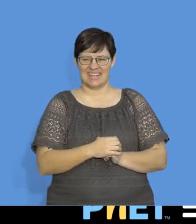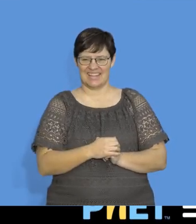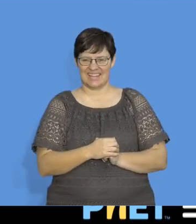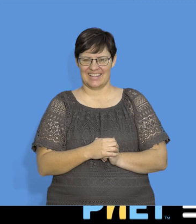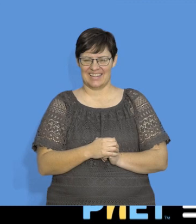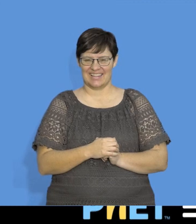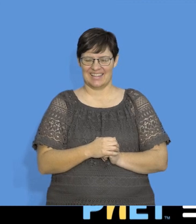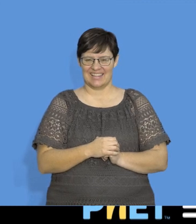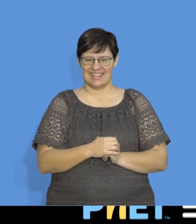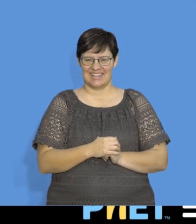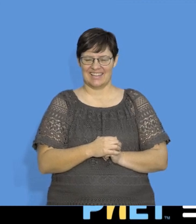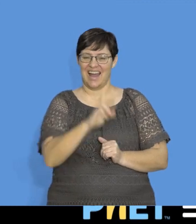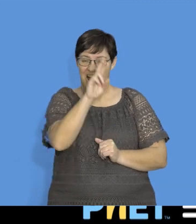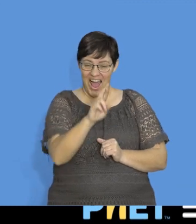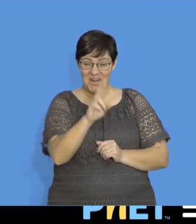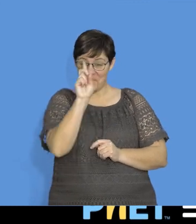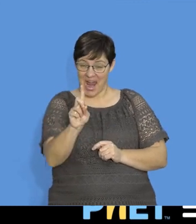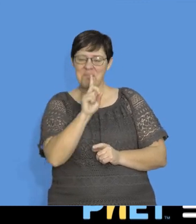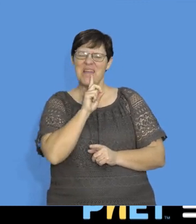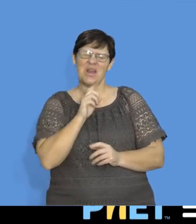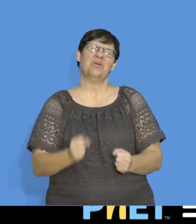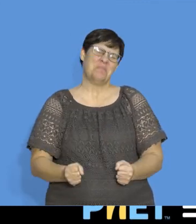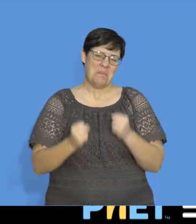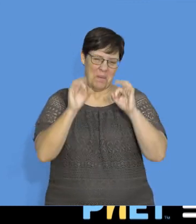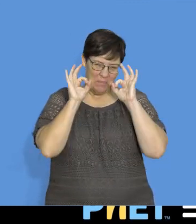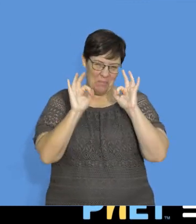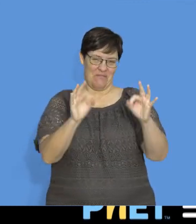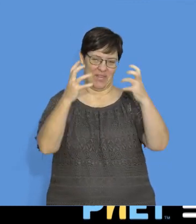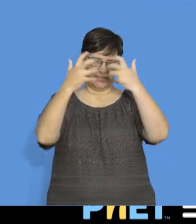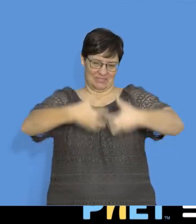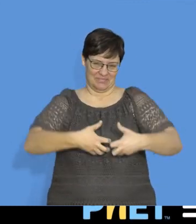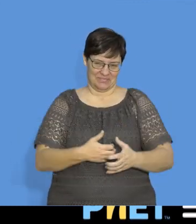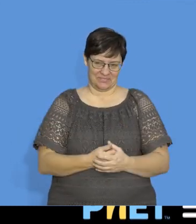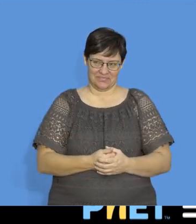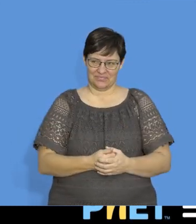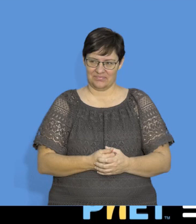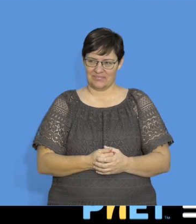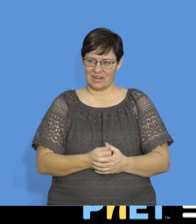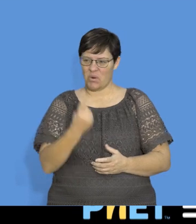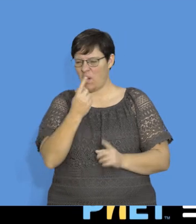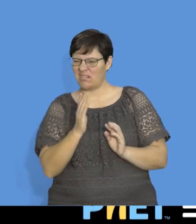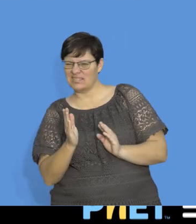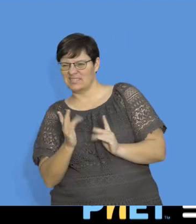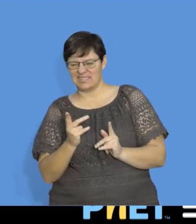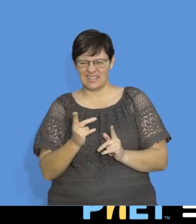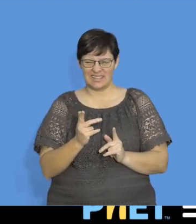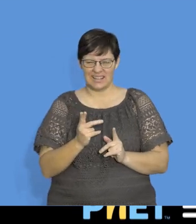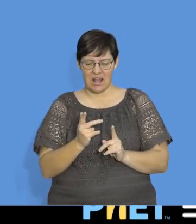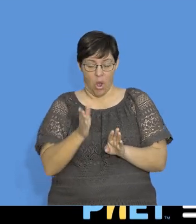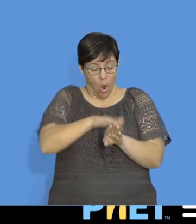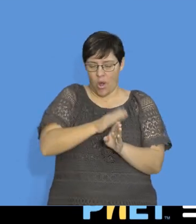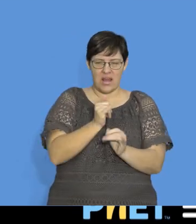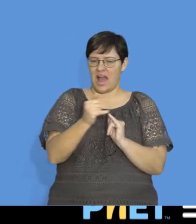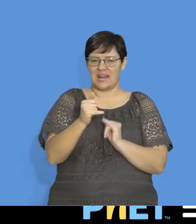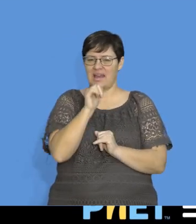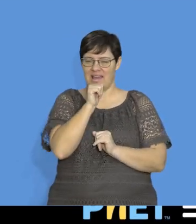at that. I'm getting RS1, which is a perfect correlation. Okay, but I can see there's still 1 exactly